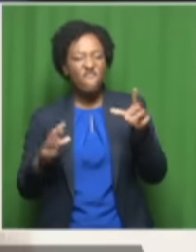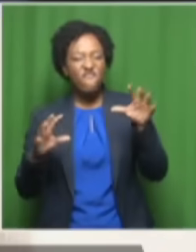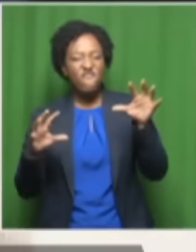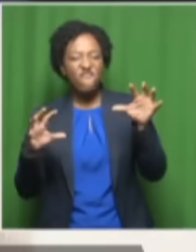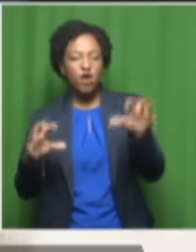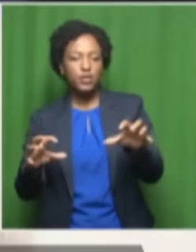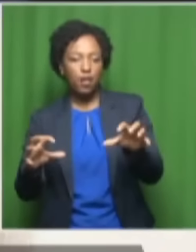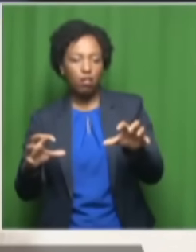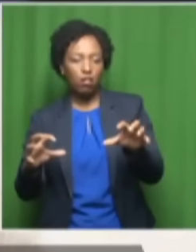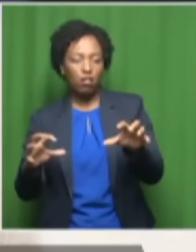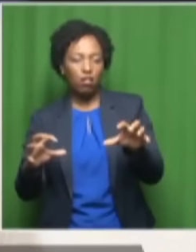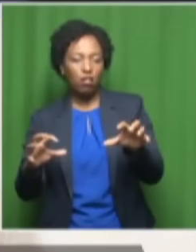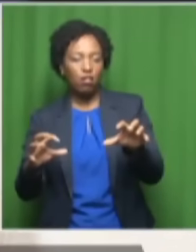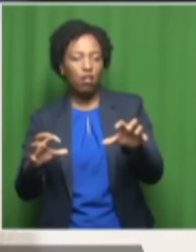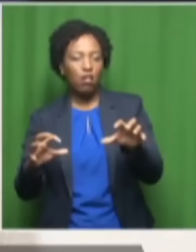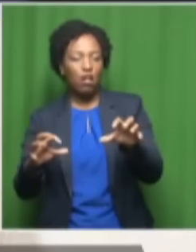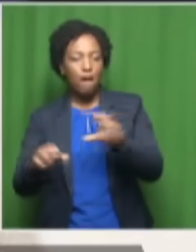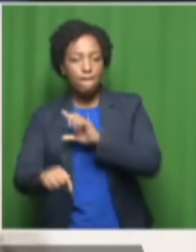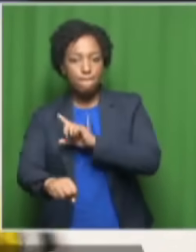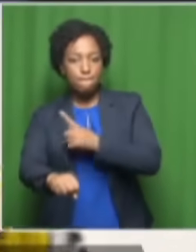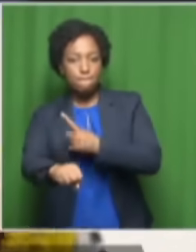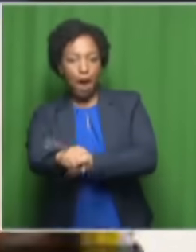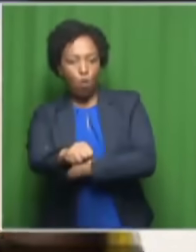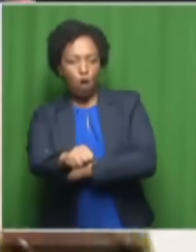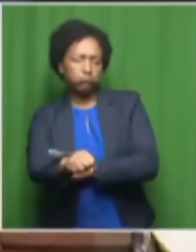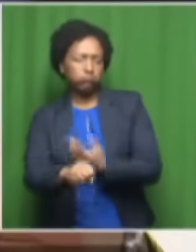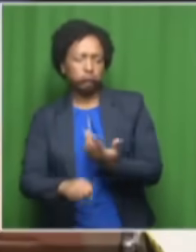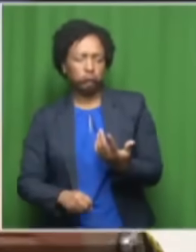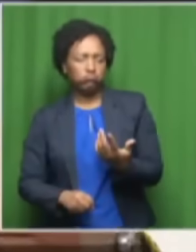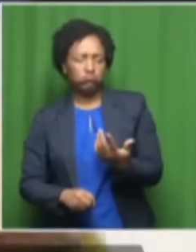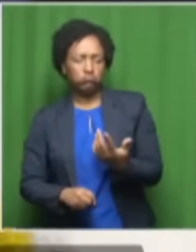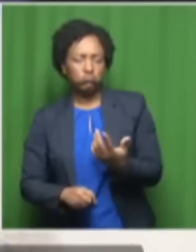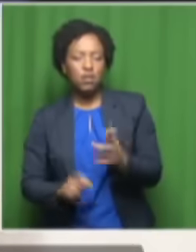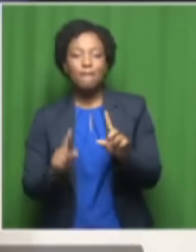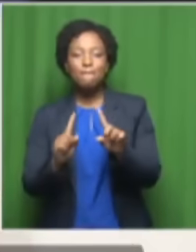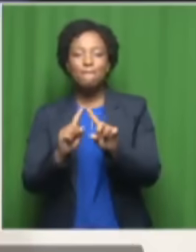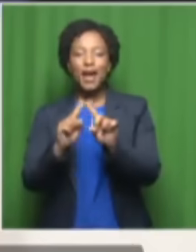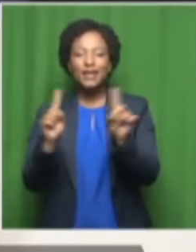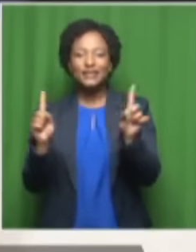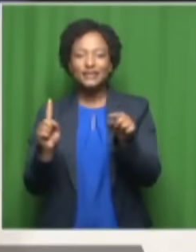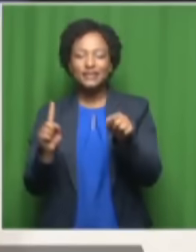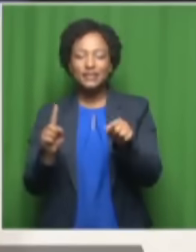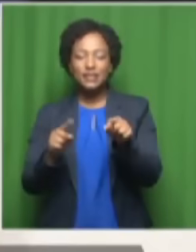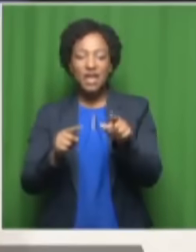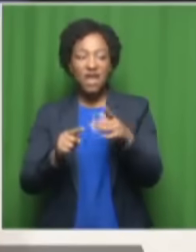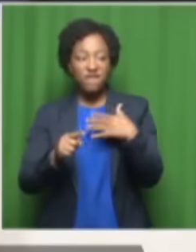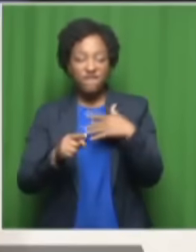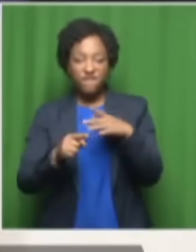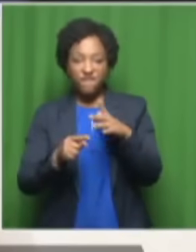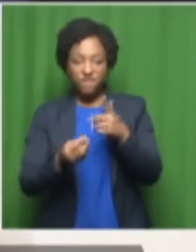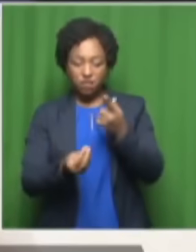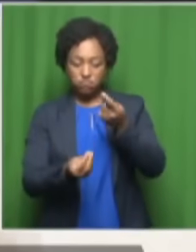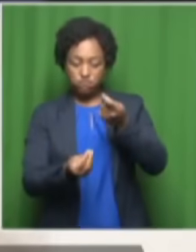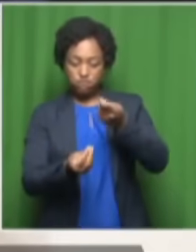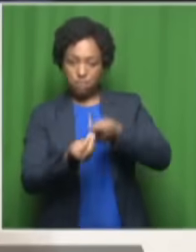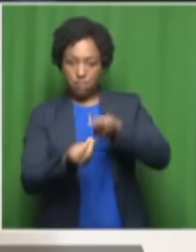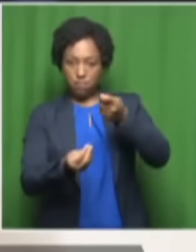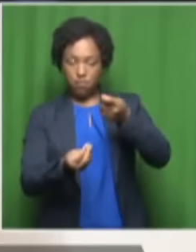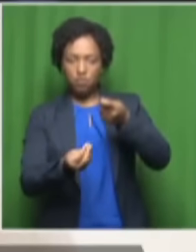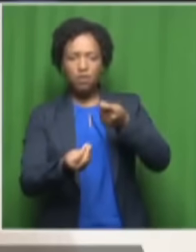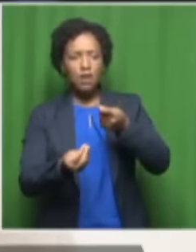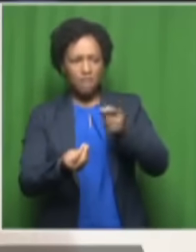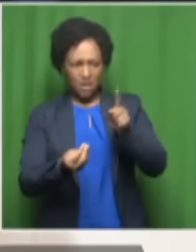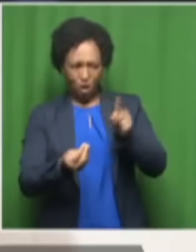enforceability capacity. However, their finding is supposed to be binding. It's member states of